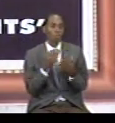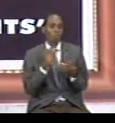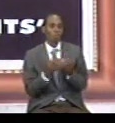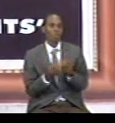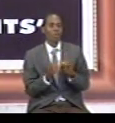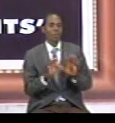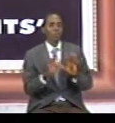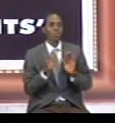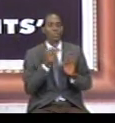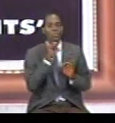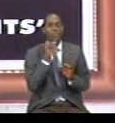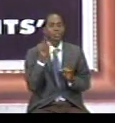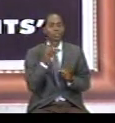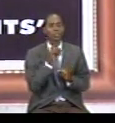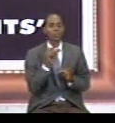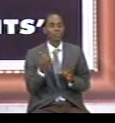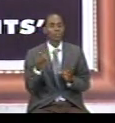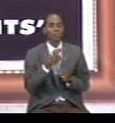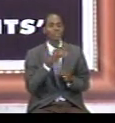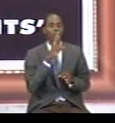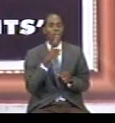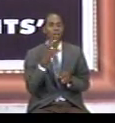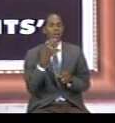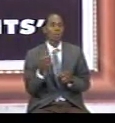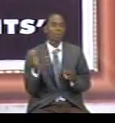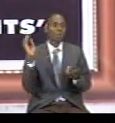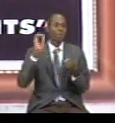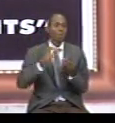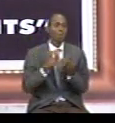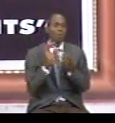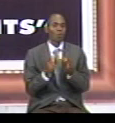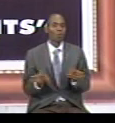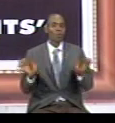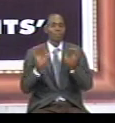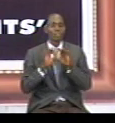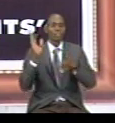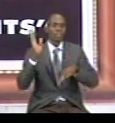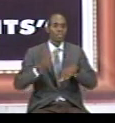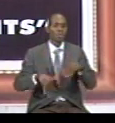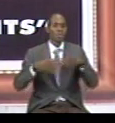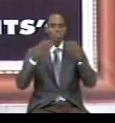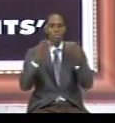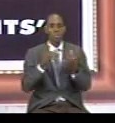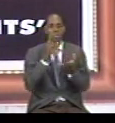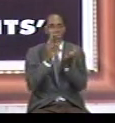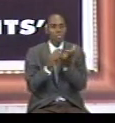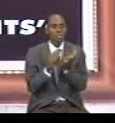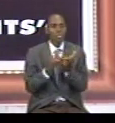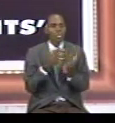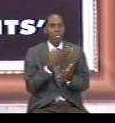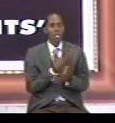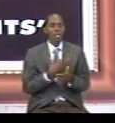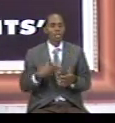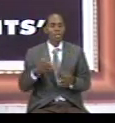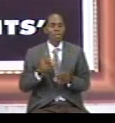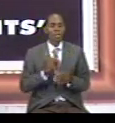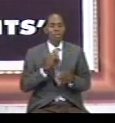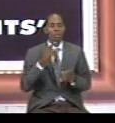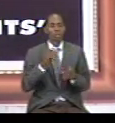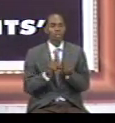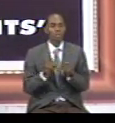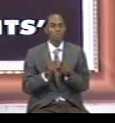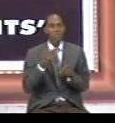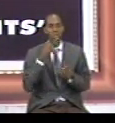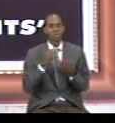than of many sparrows. And I say unto you, whosoever shall confess me before men, him shall